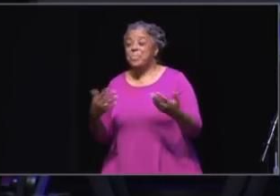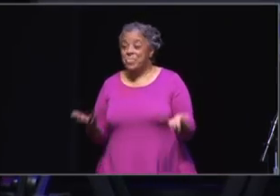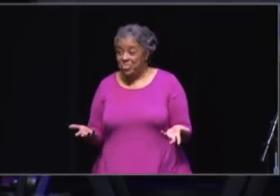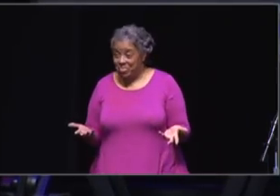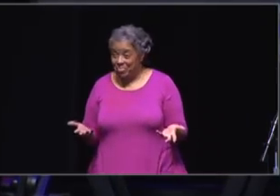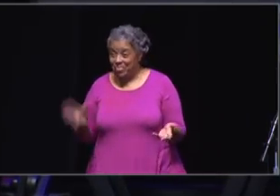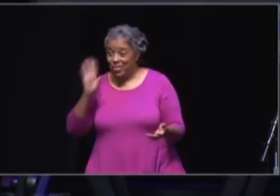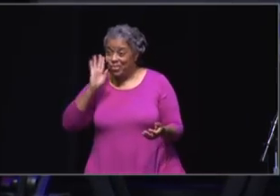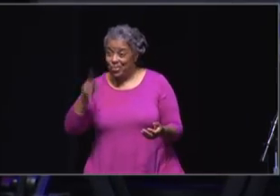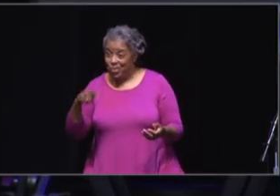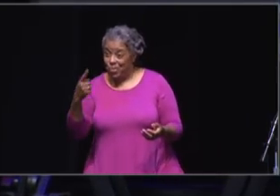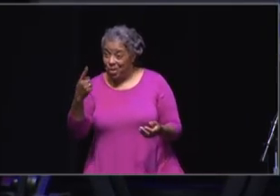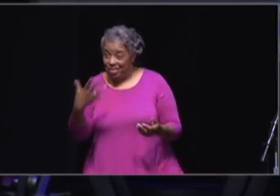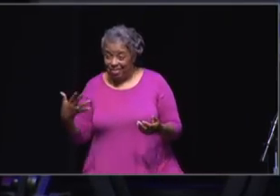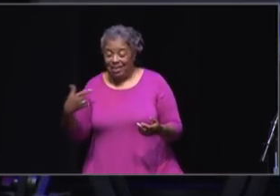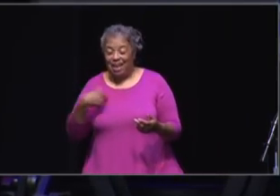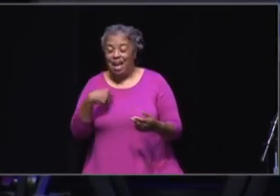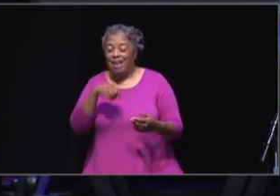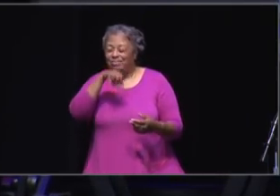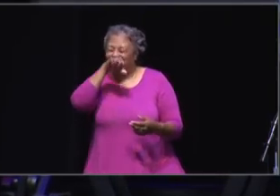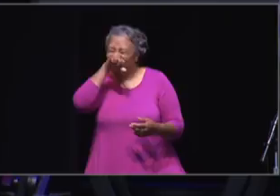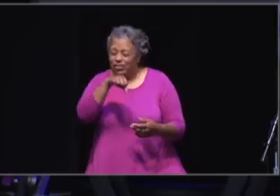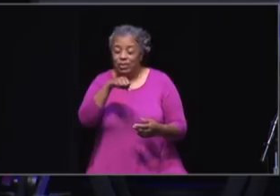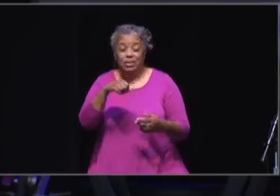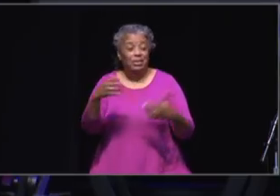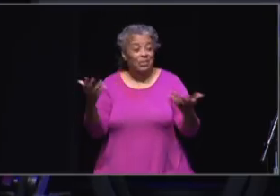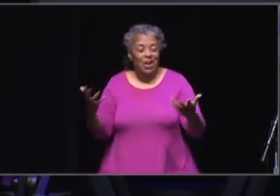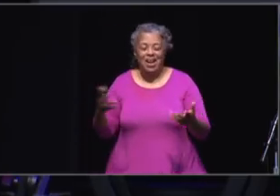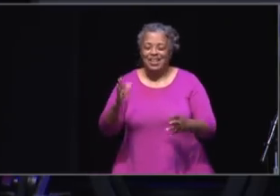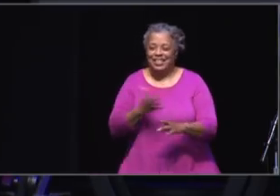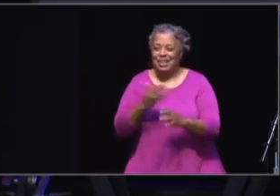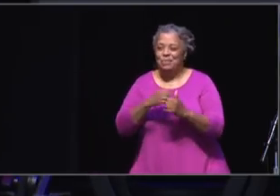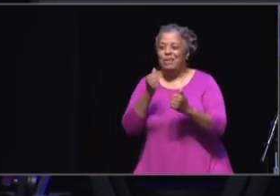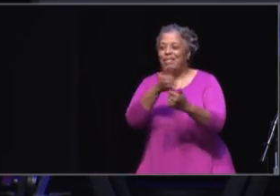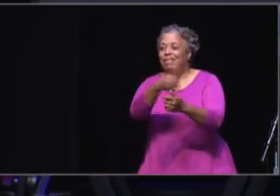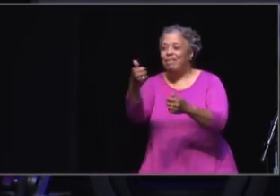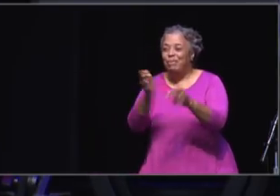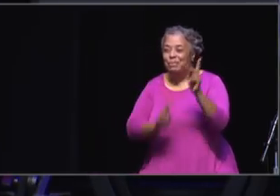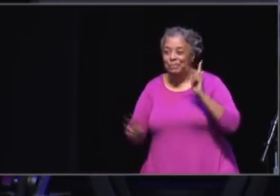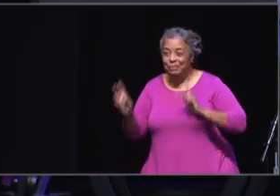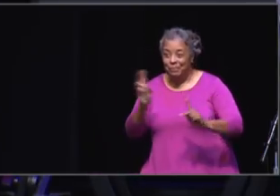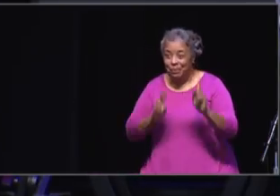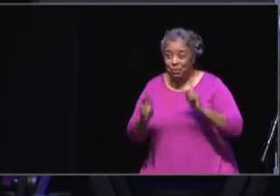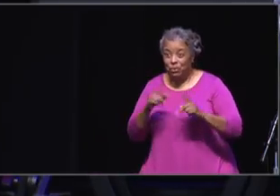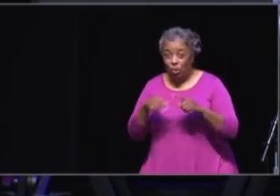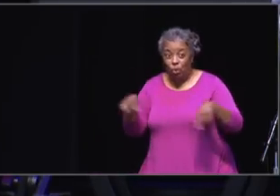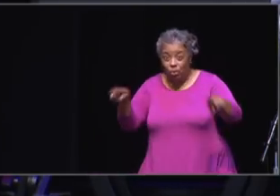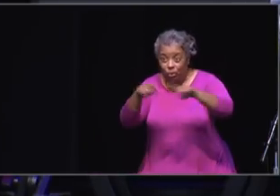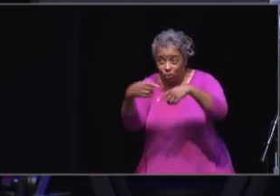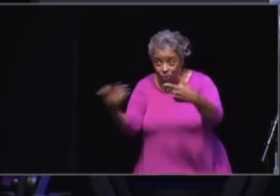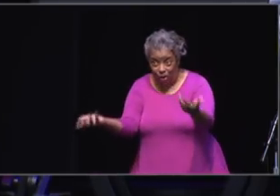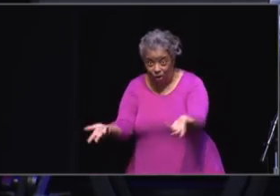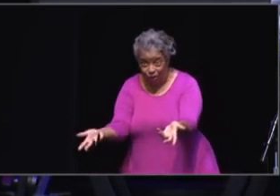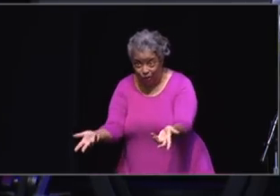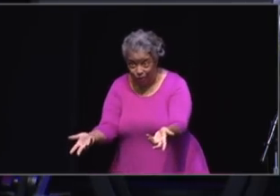is to sing with other people. And so You are here.